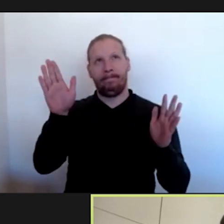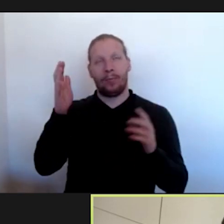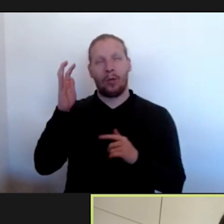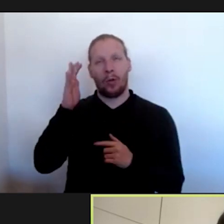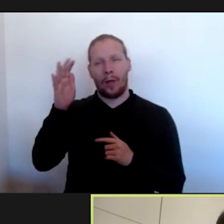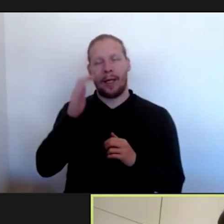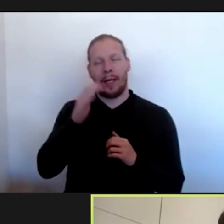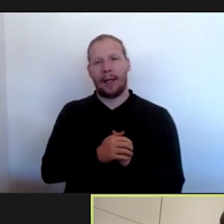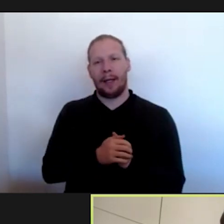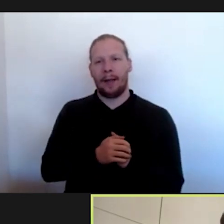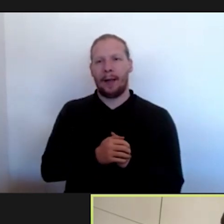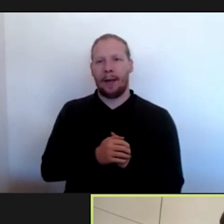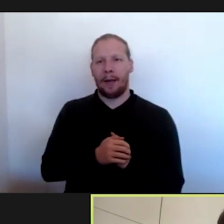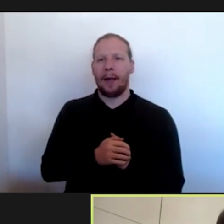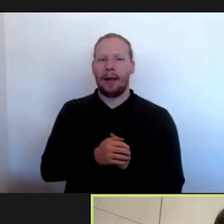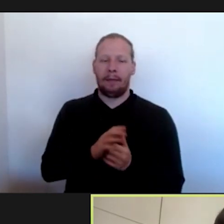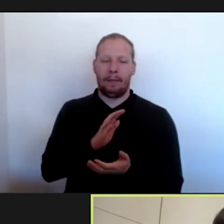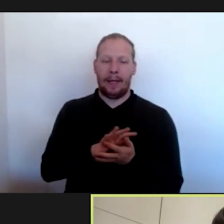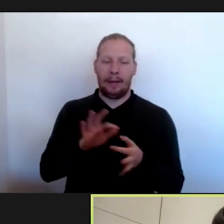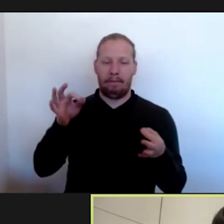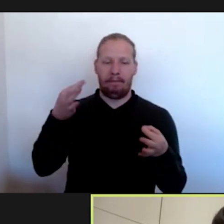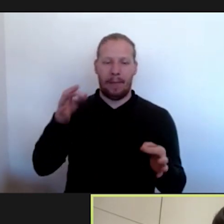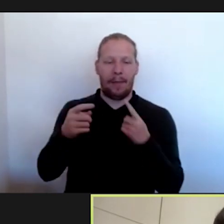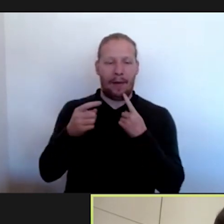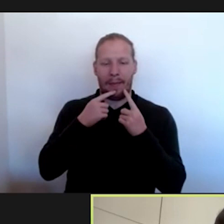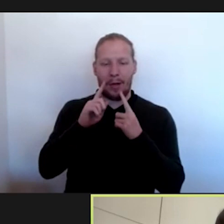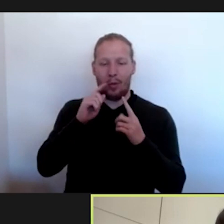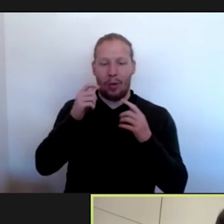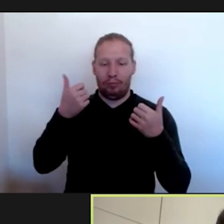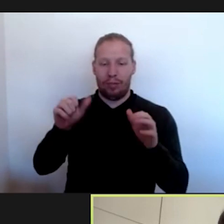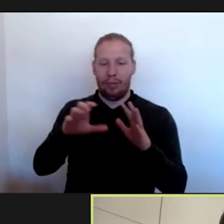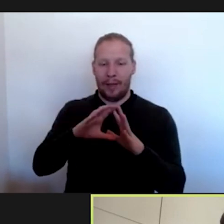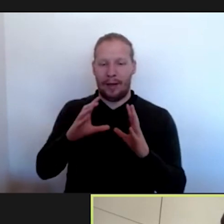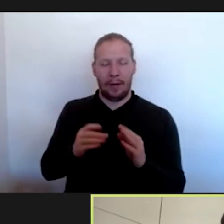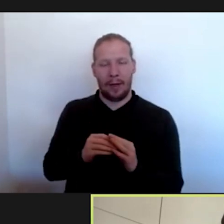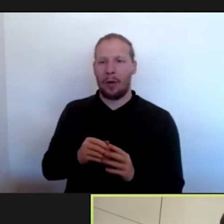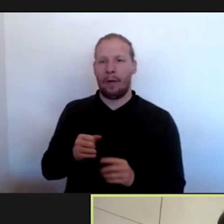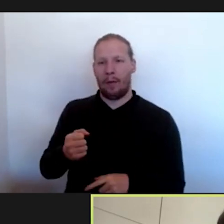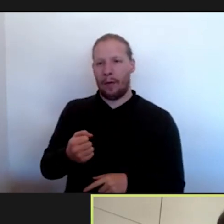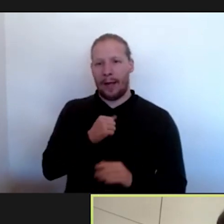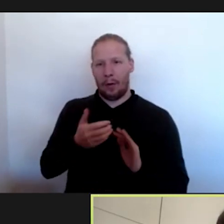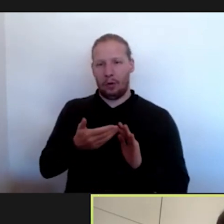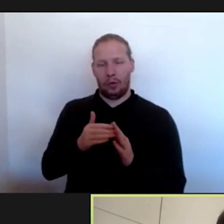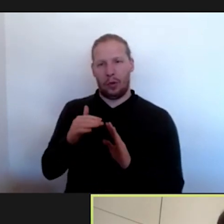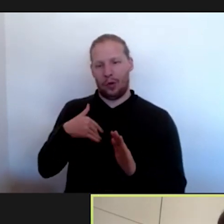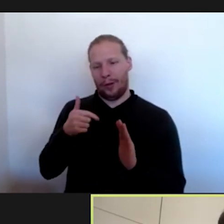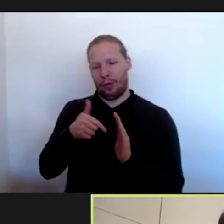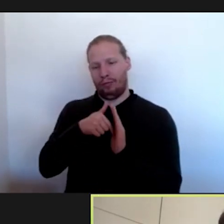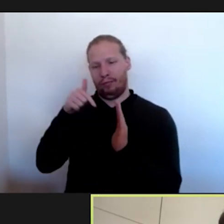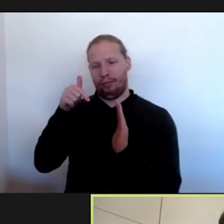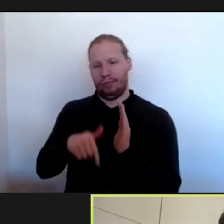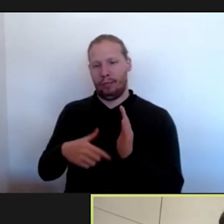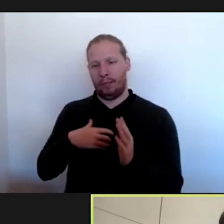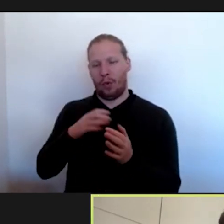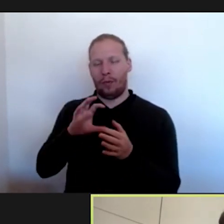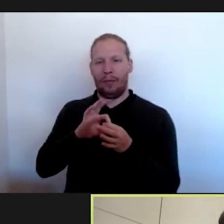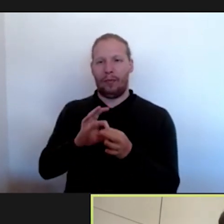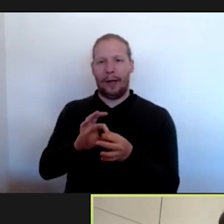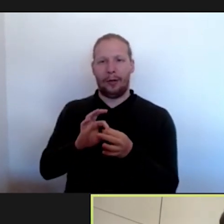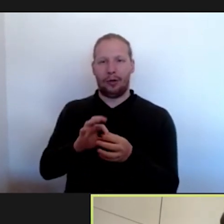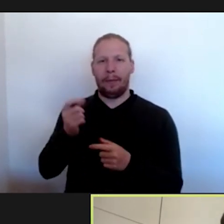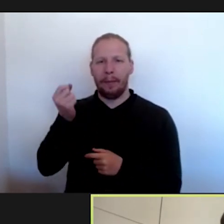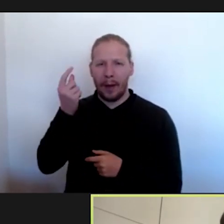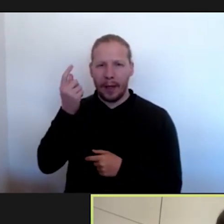paper of information is going to do it. With our communities, you need to go a little bit beyond that into more of a relationship and